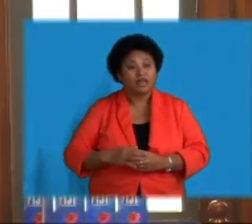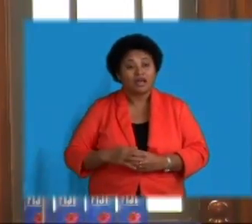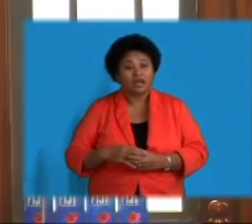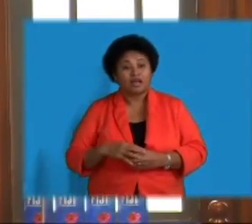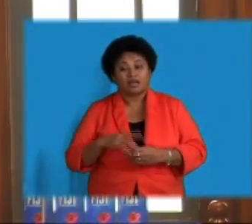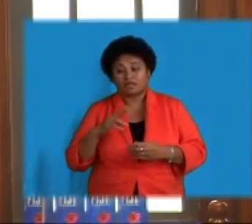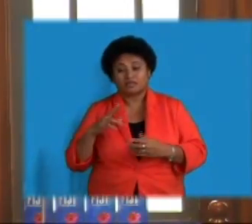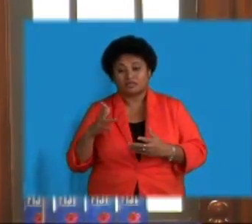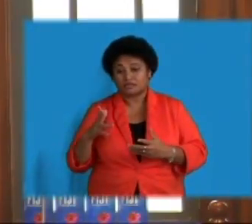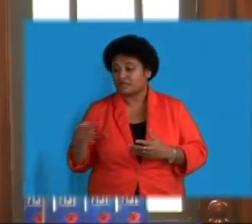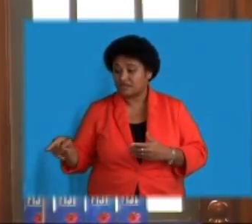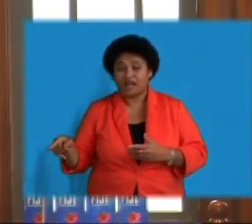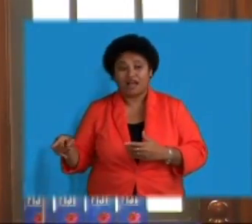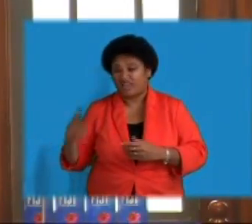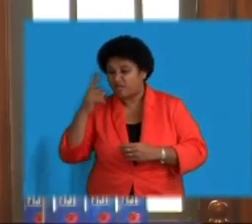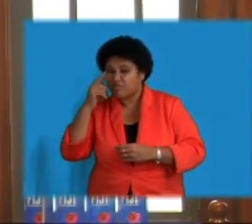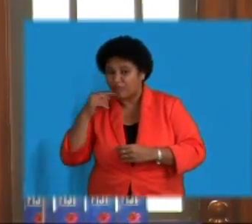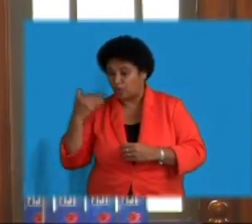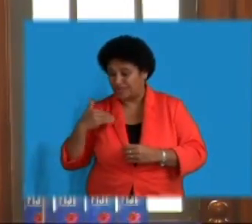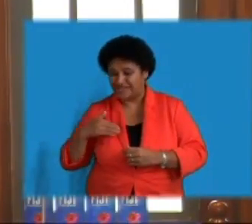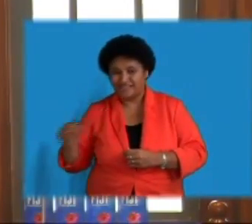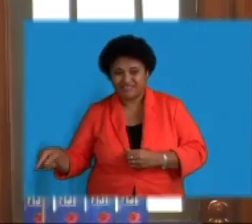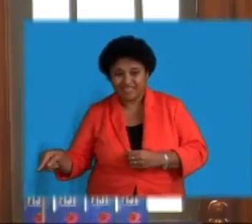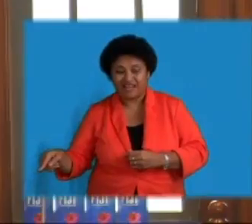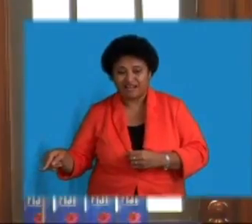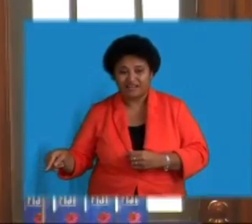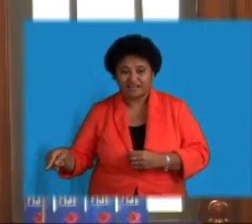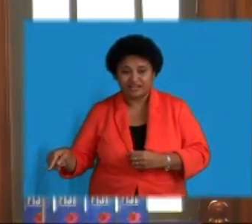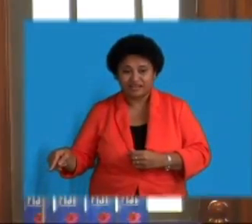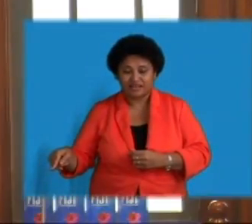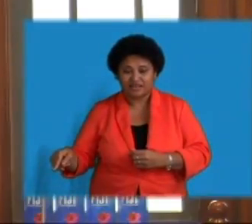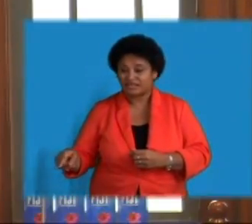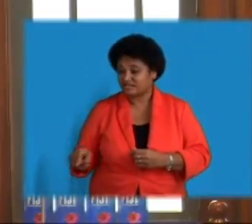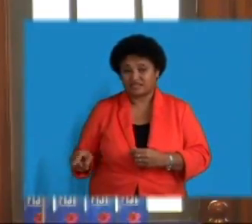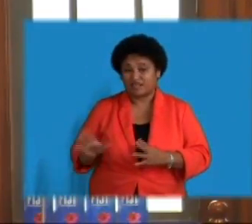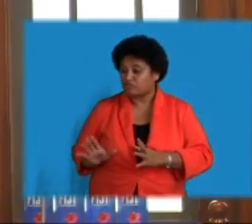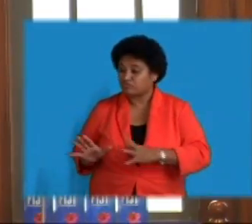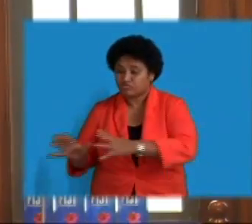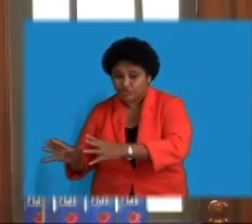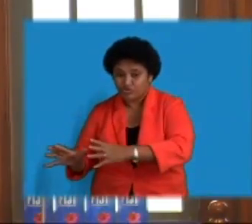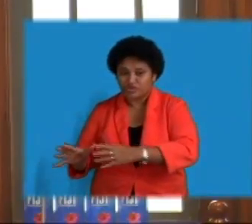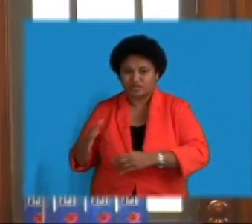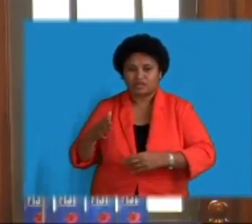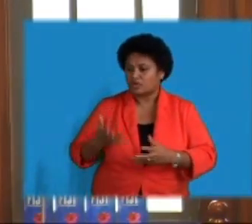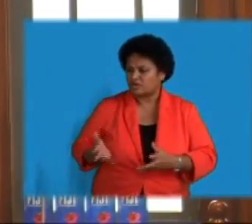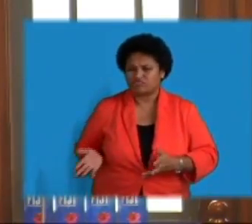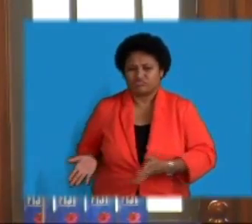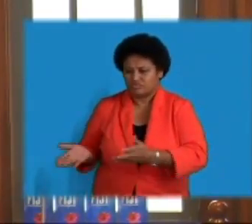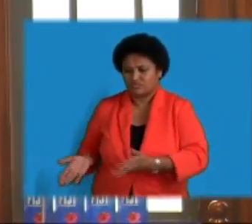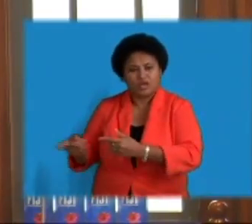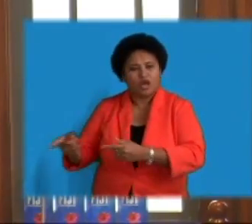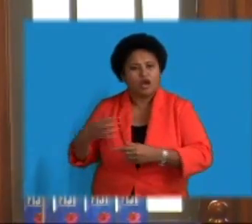squatter occupants is encouraging more squatters squatting on state land all over the